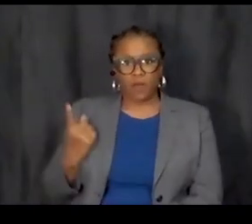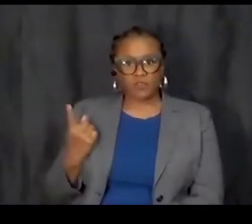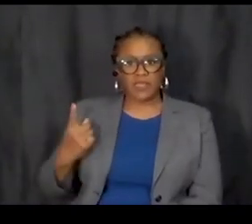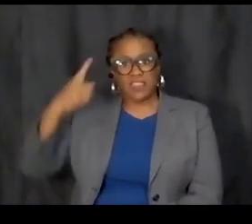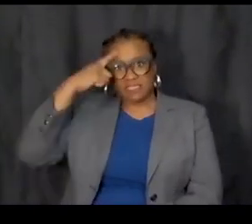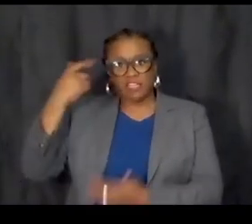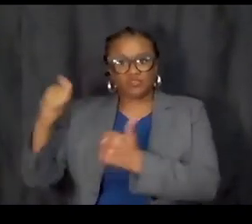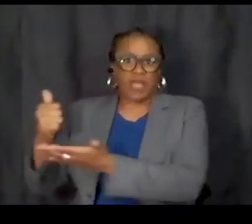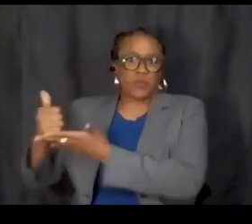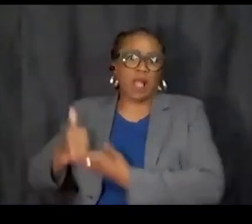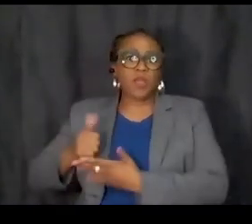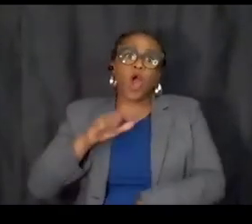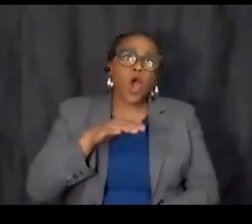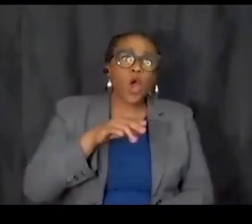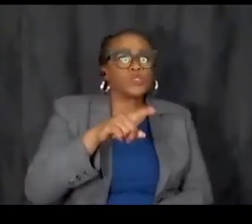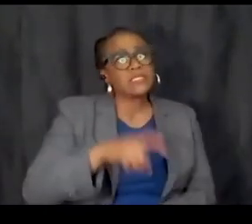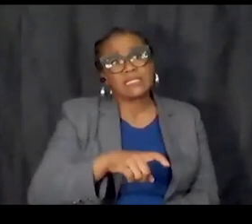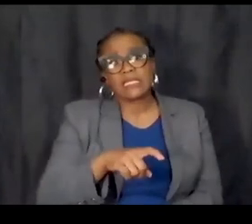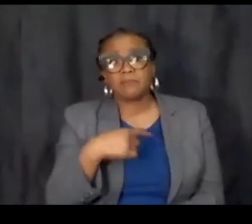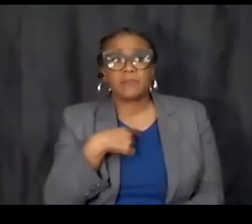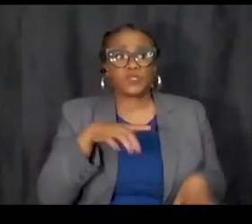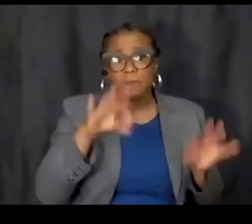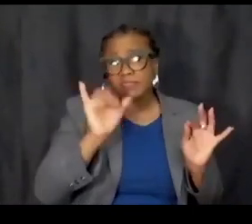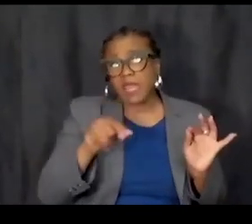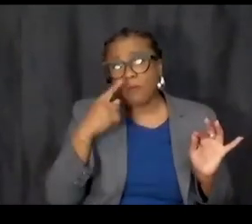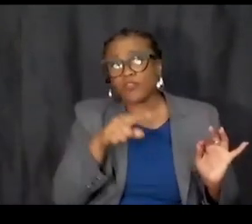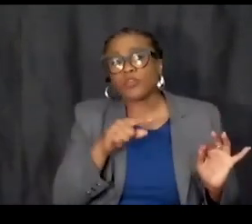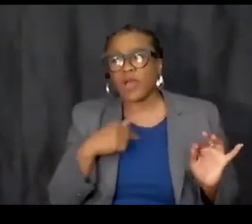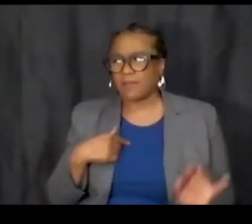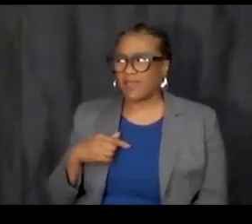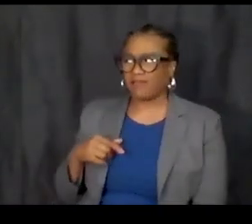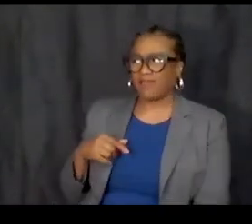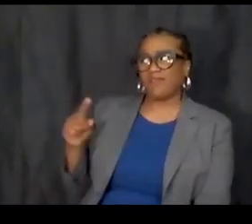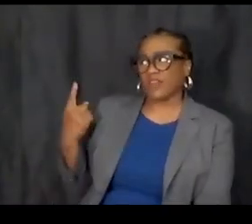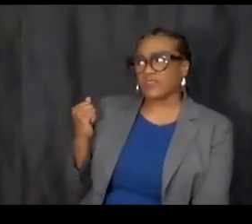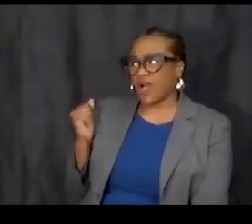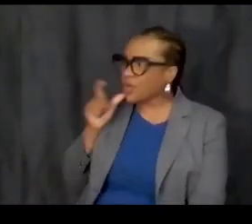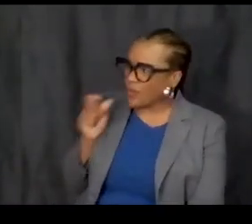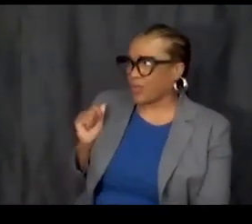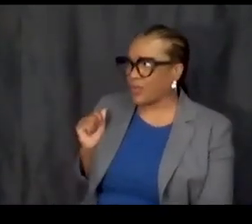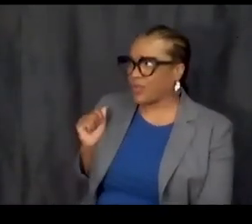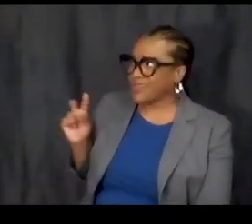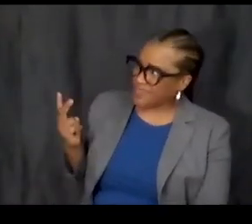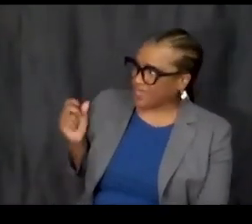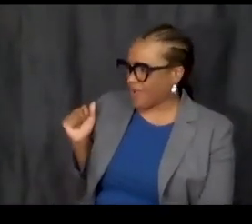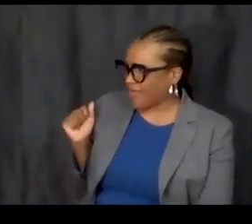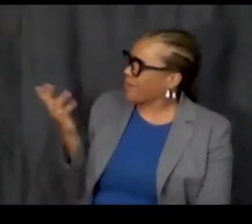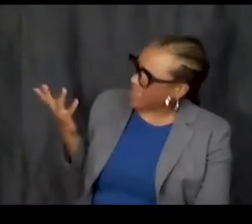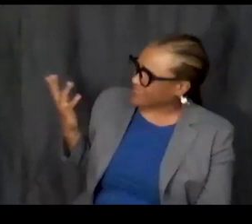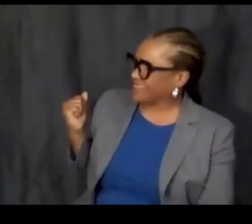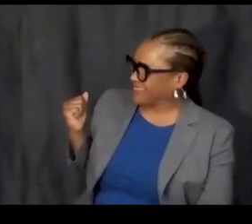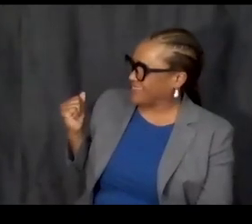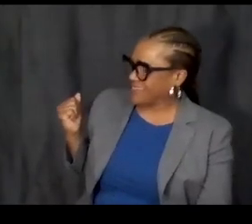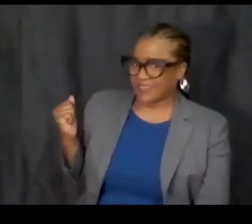oh, do you need me to pick that up for you? And I'm like, first of all, who are you? Second of all, like, what? And like, I didn't ask